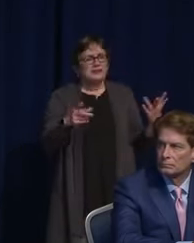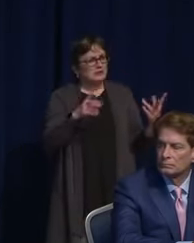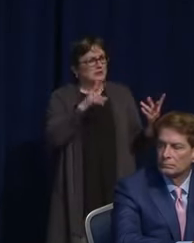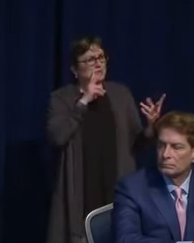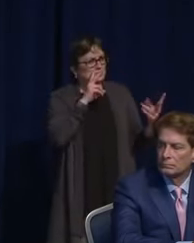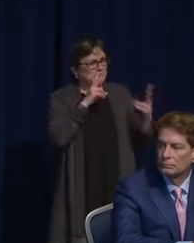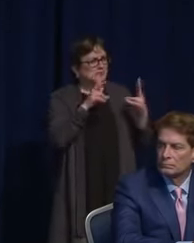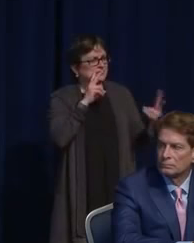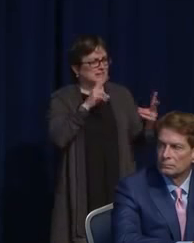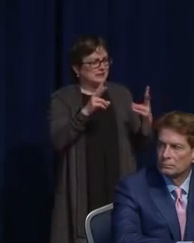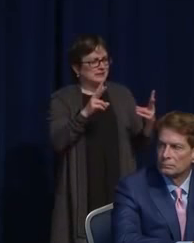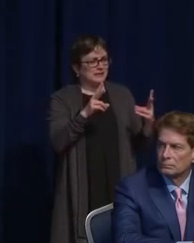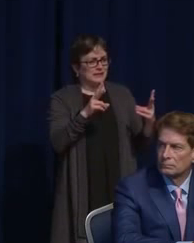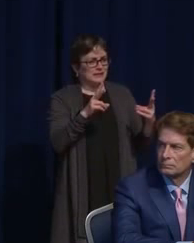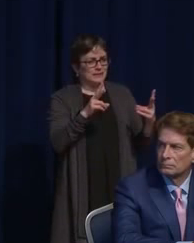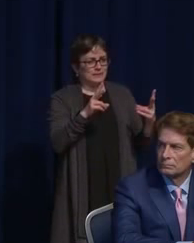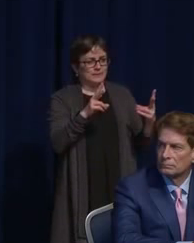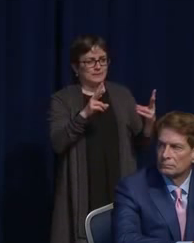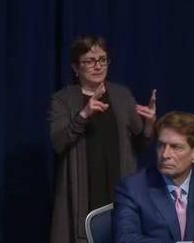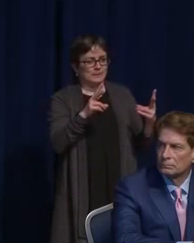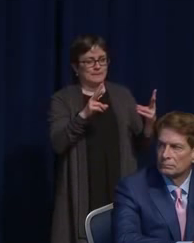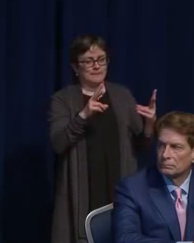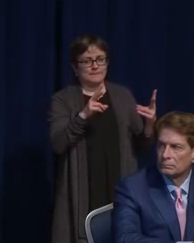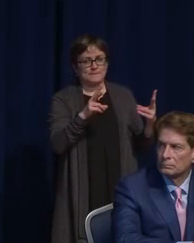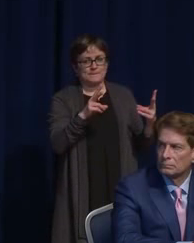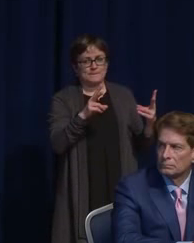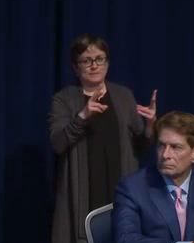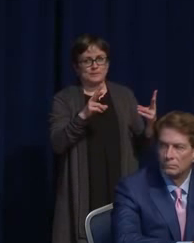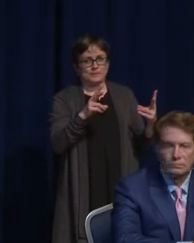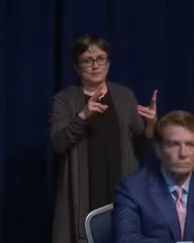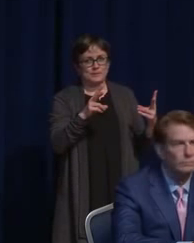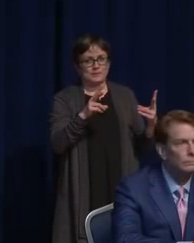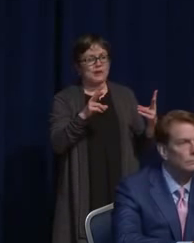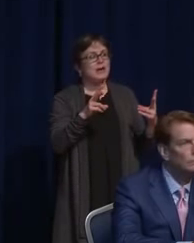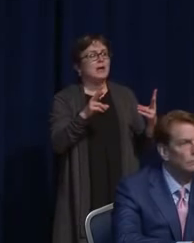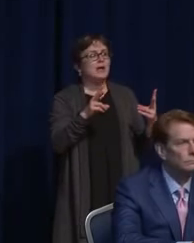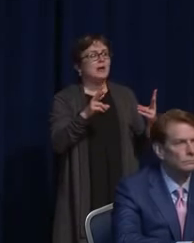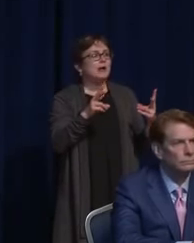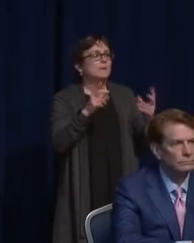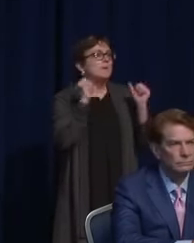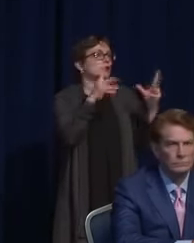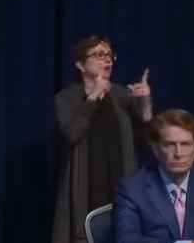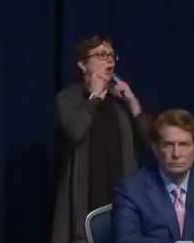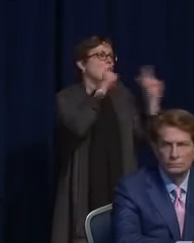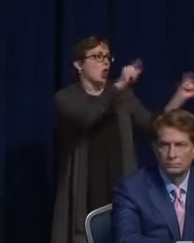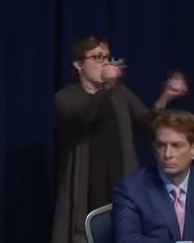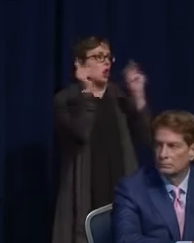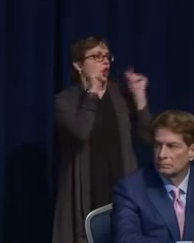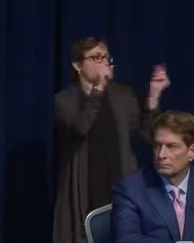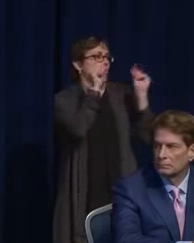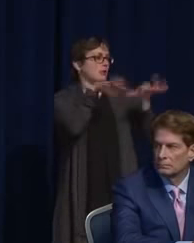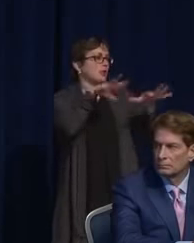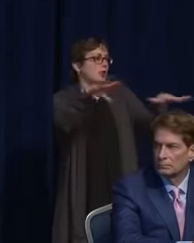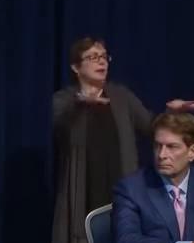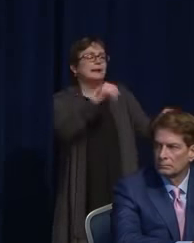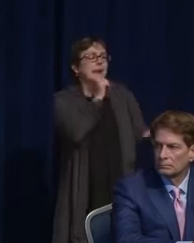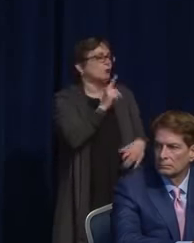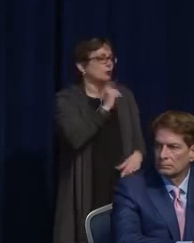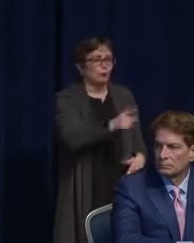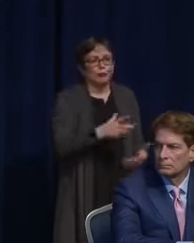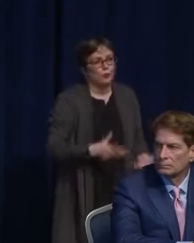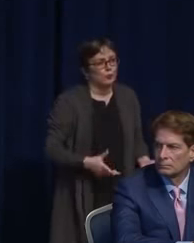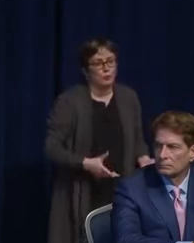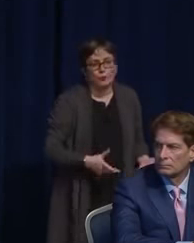amount tied down that is not tied down to the actual facts. We had one situation, without getting into the details earlier, where